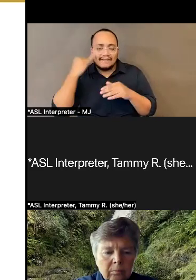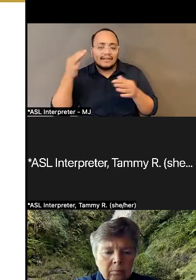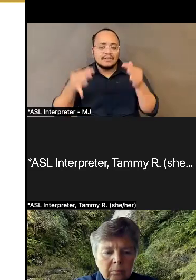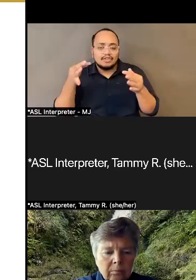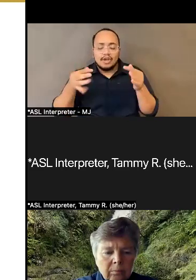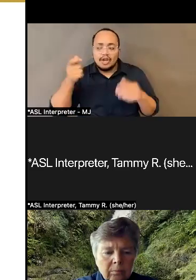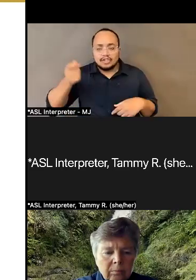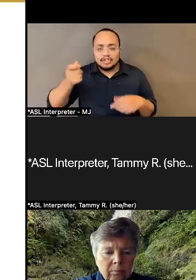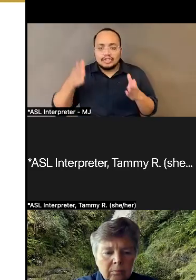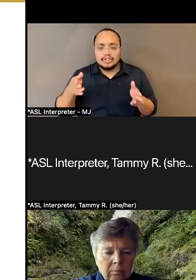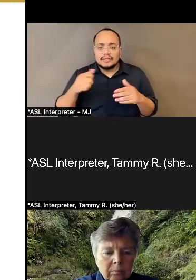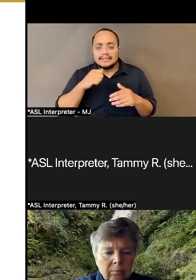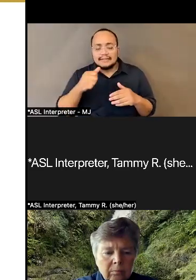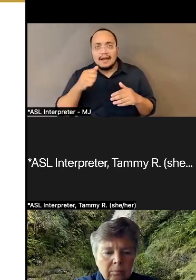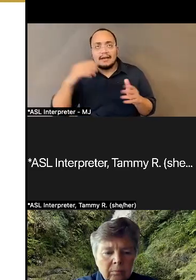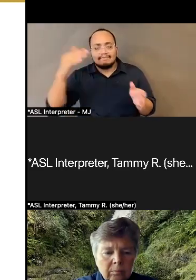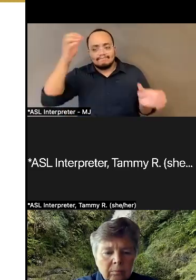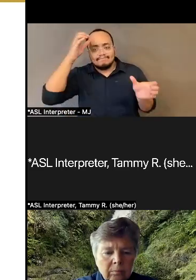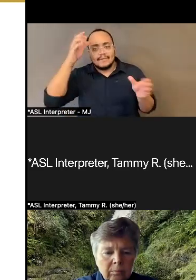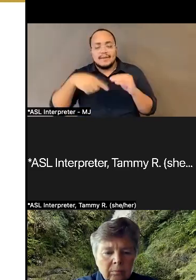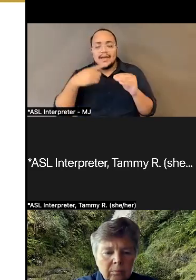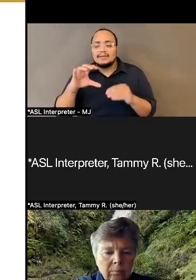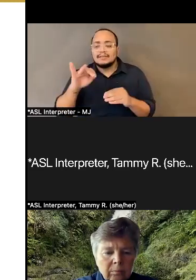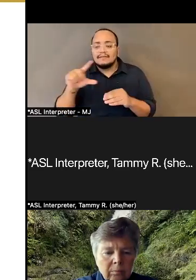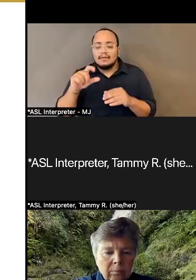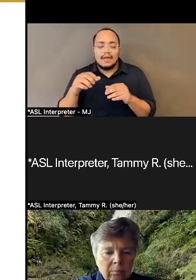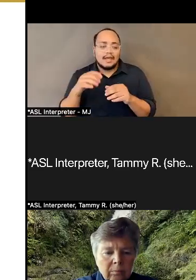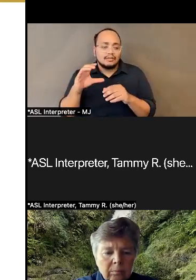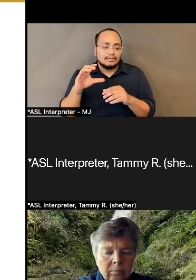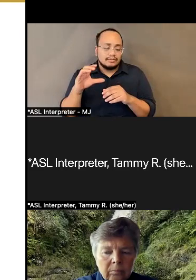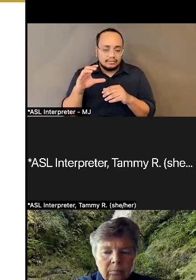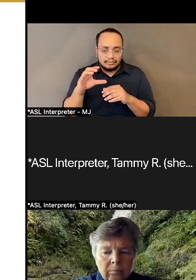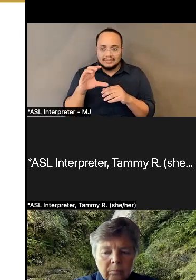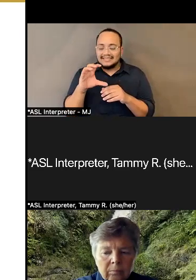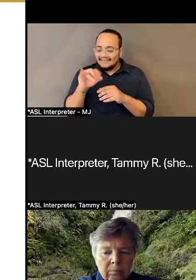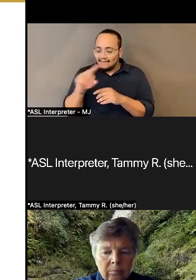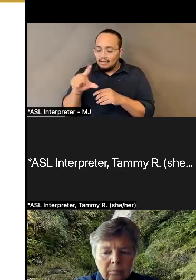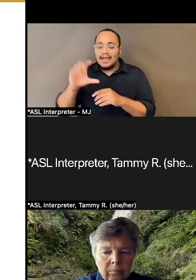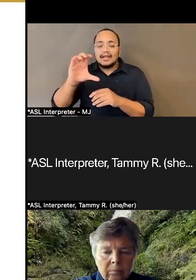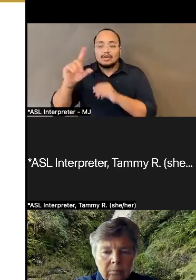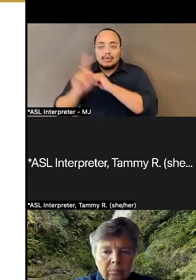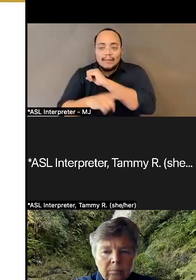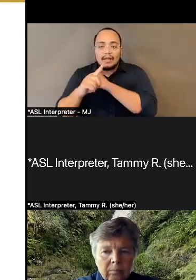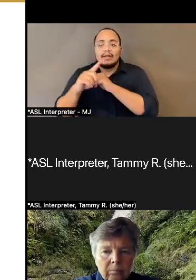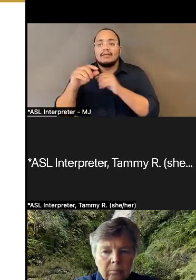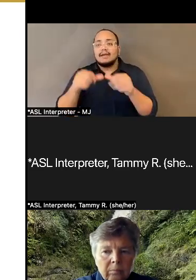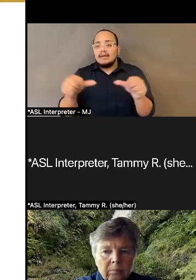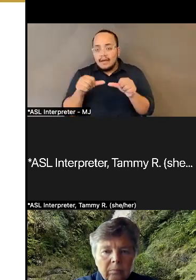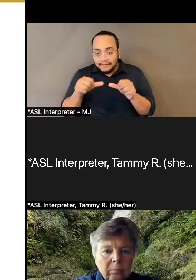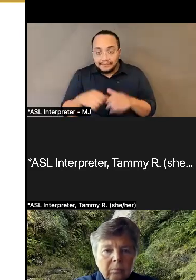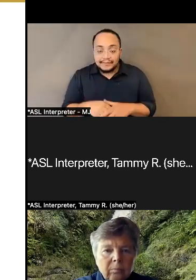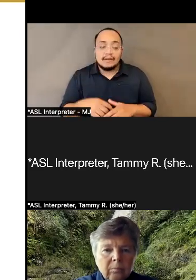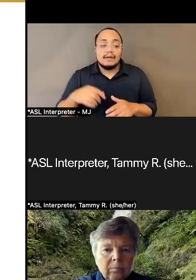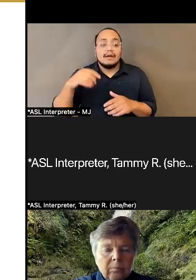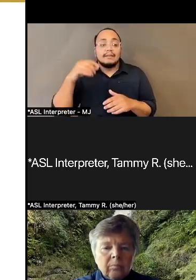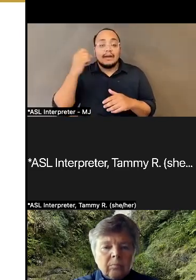to speed on civil and criminal jurisdiction. But the way that it impacts